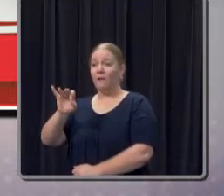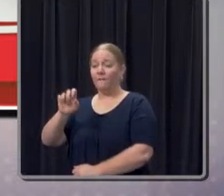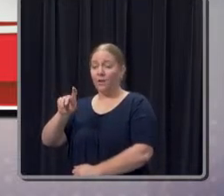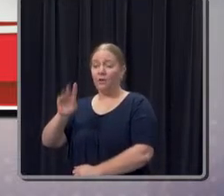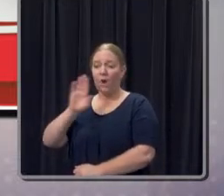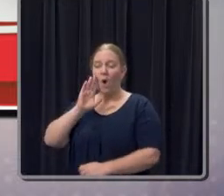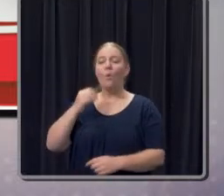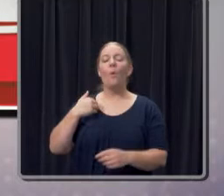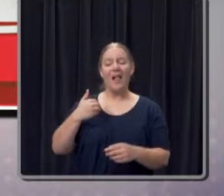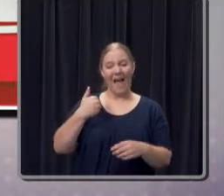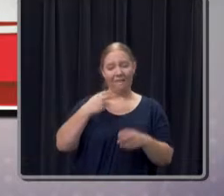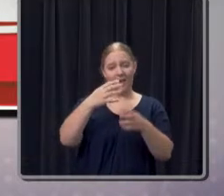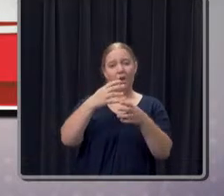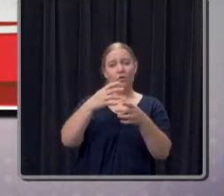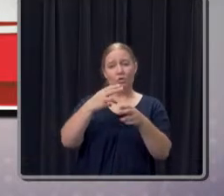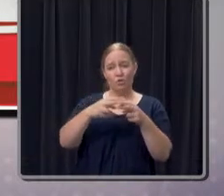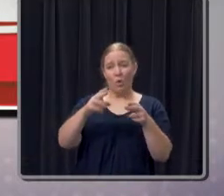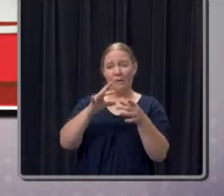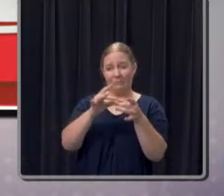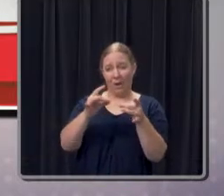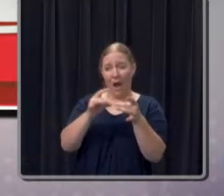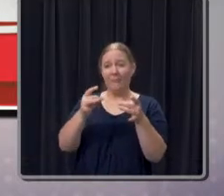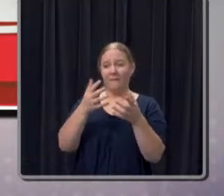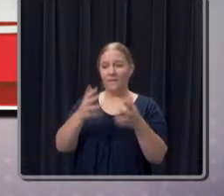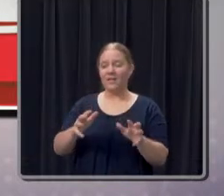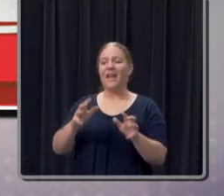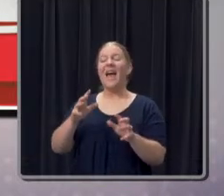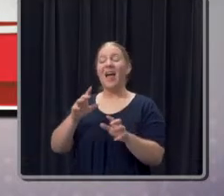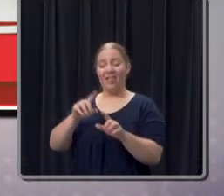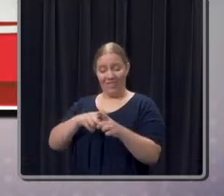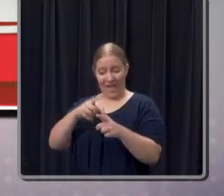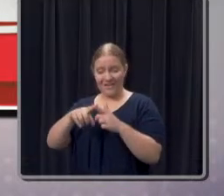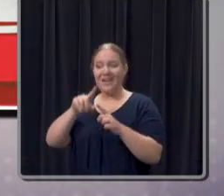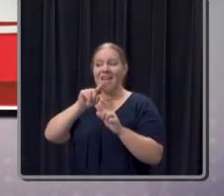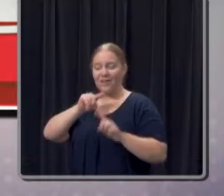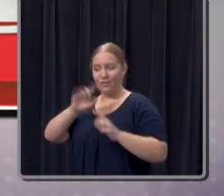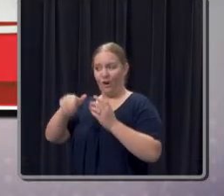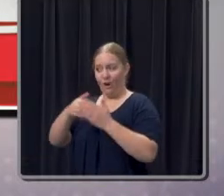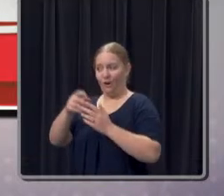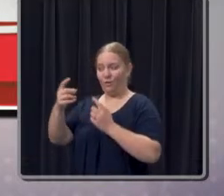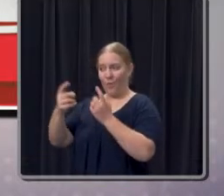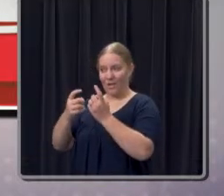to answer any questions you may have for us. Jenna.